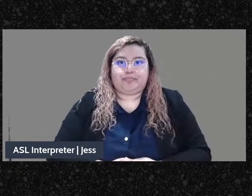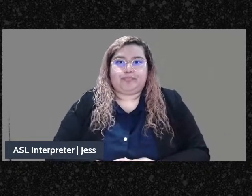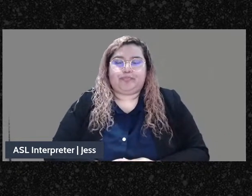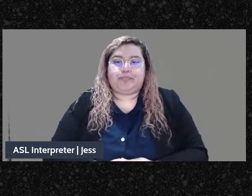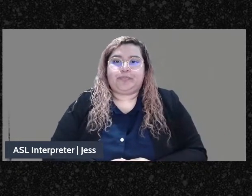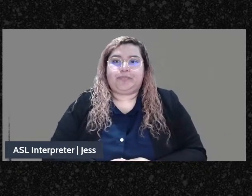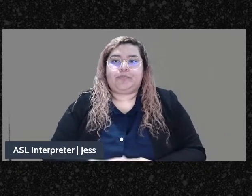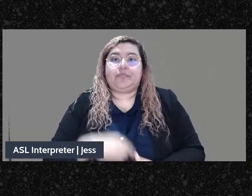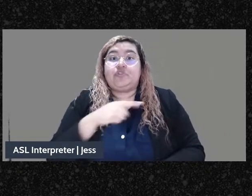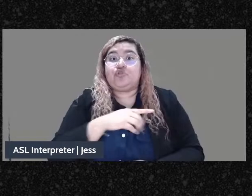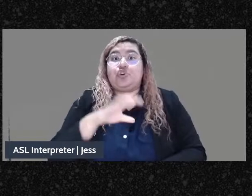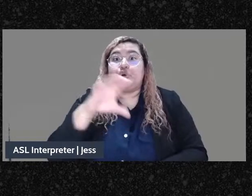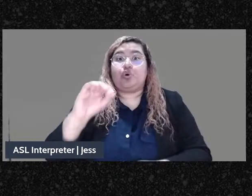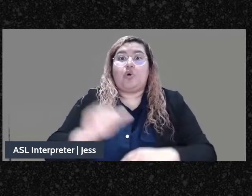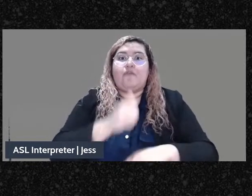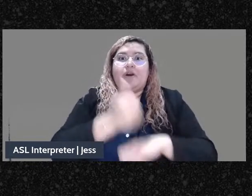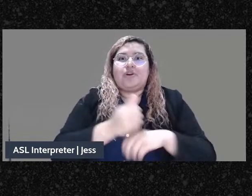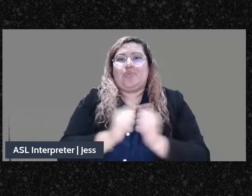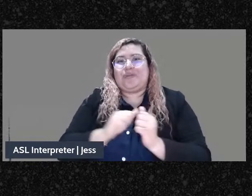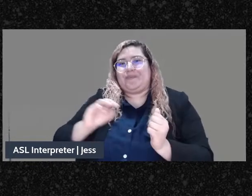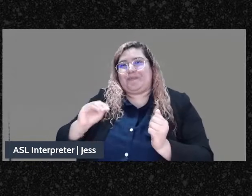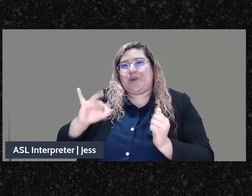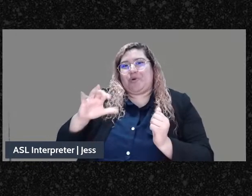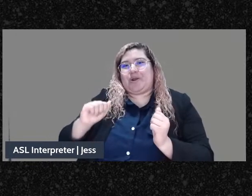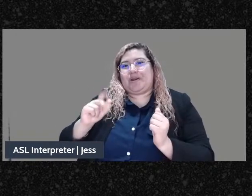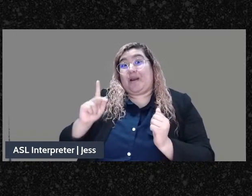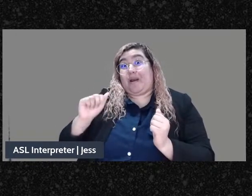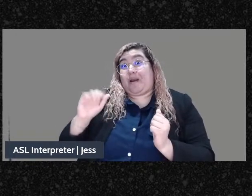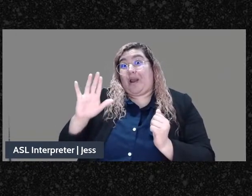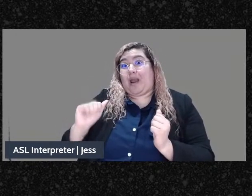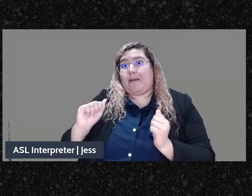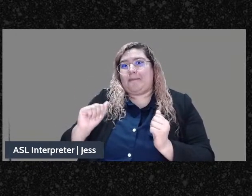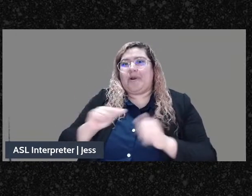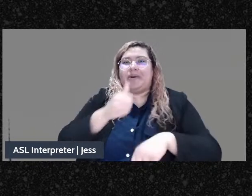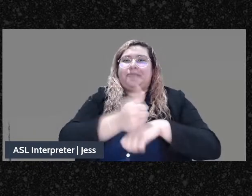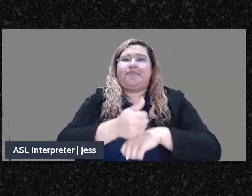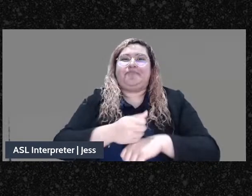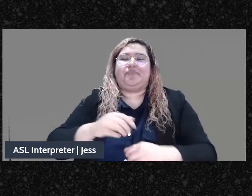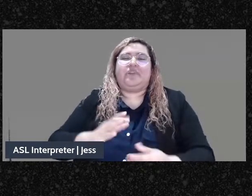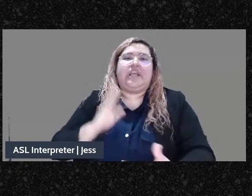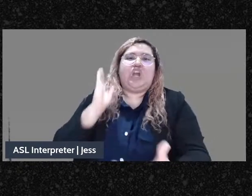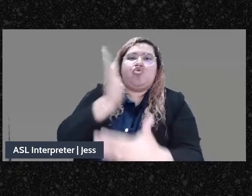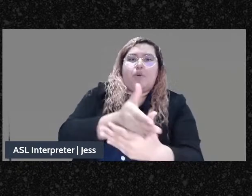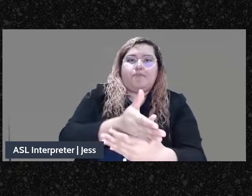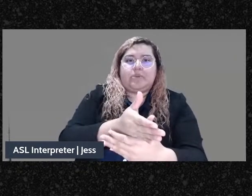She's the co-founder with Miriam Kaba of Interrupting Criminalization.